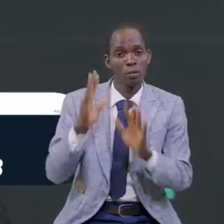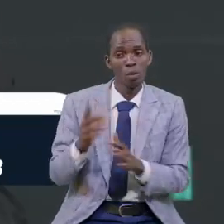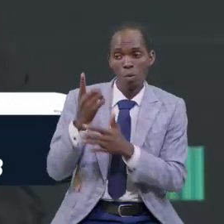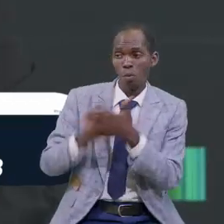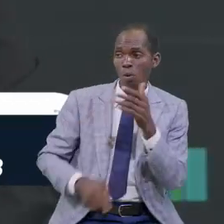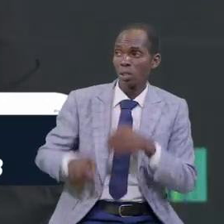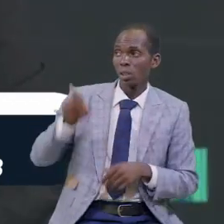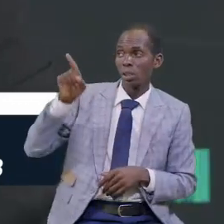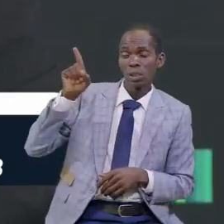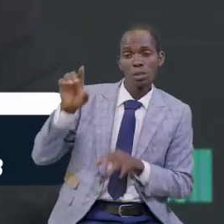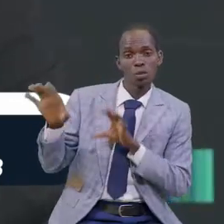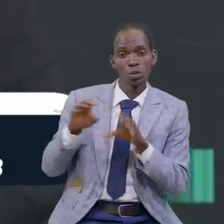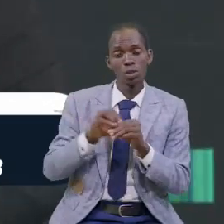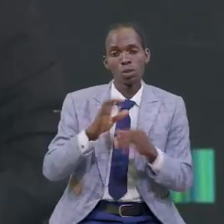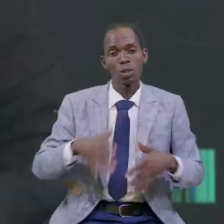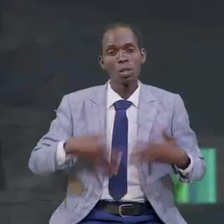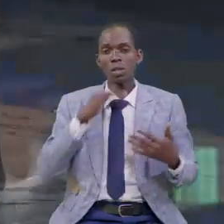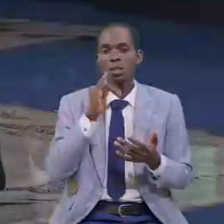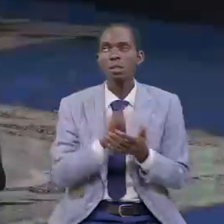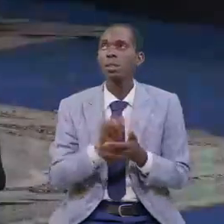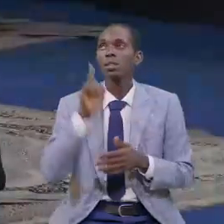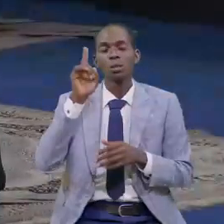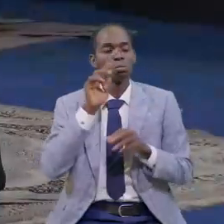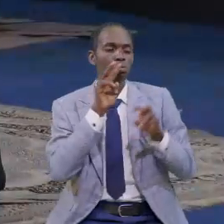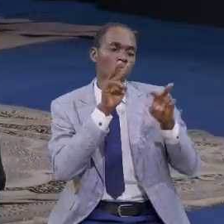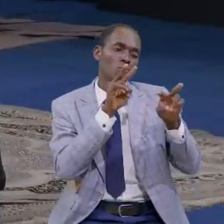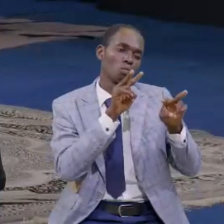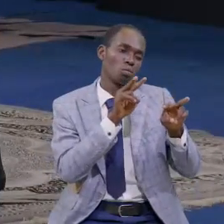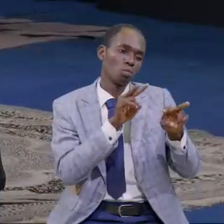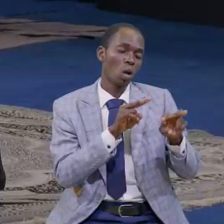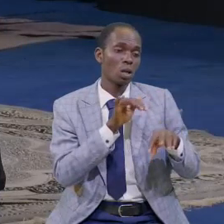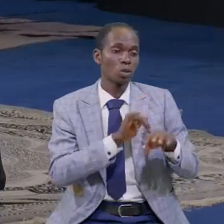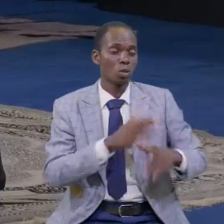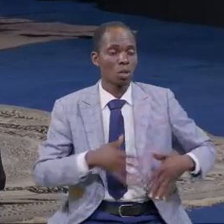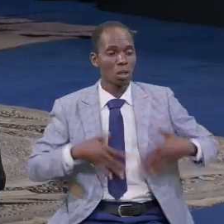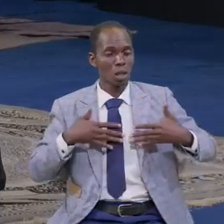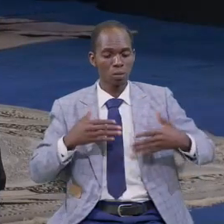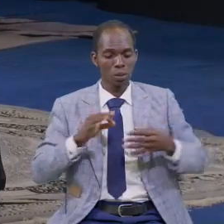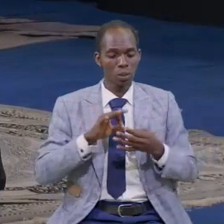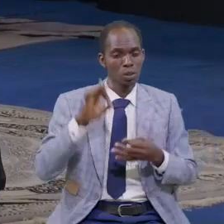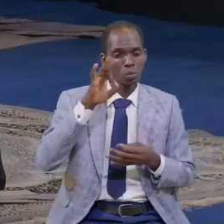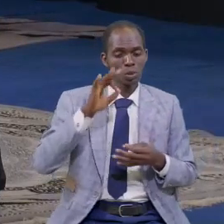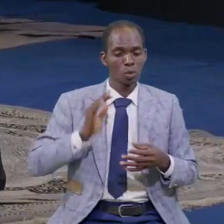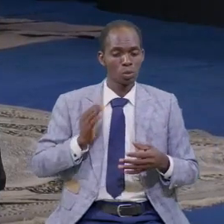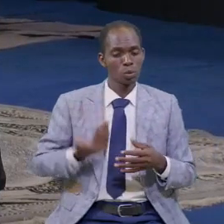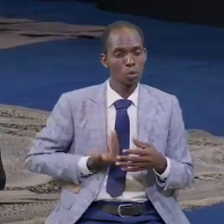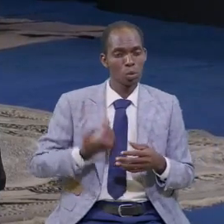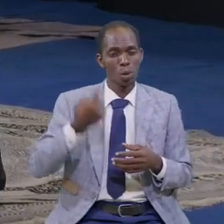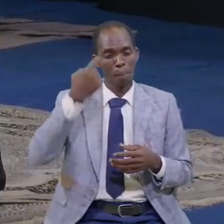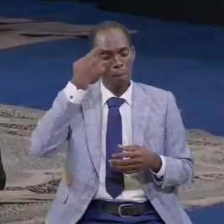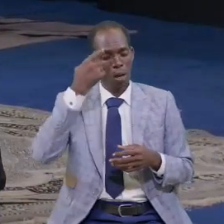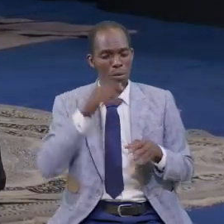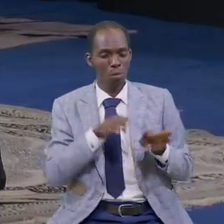looks at all your life, your mind, your spirit, your soul, your character, your behavior, everywhere.